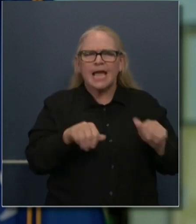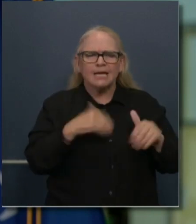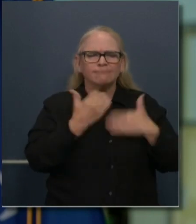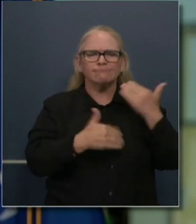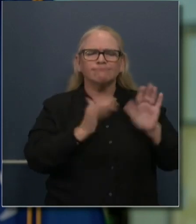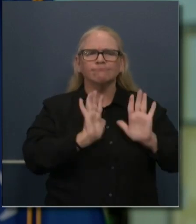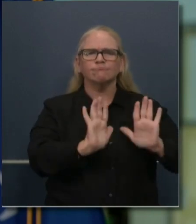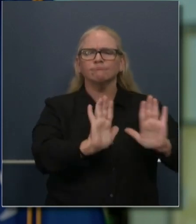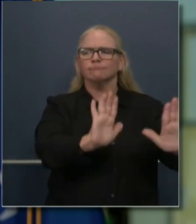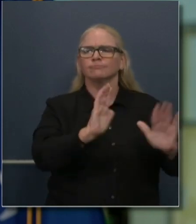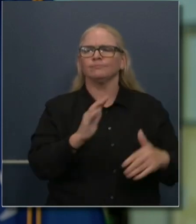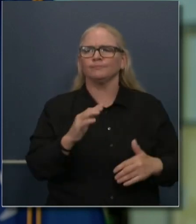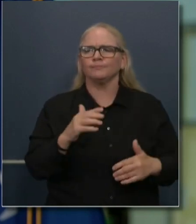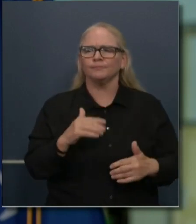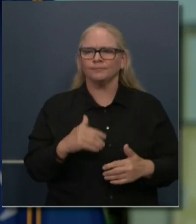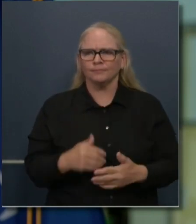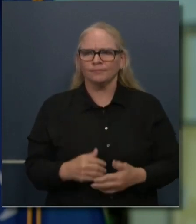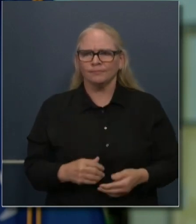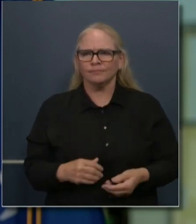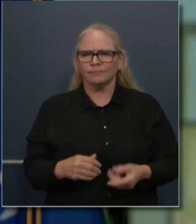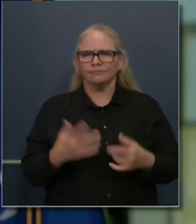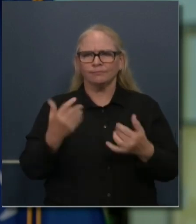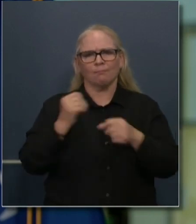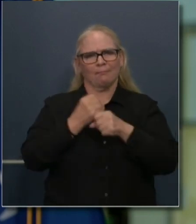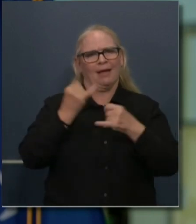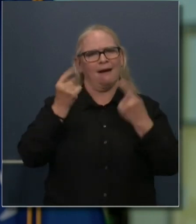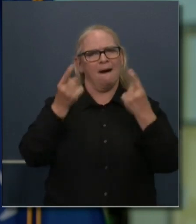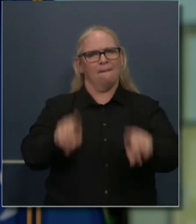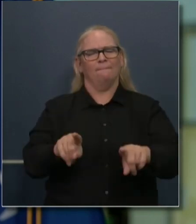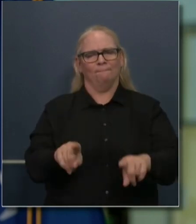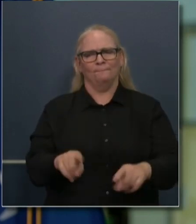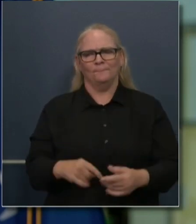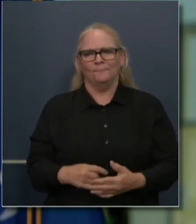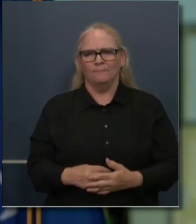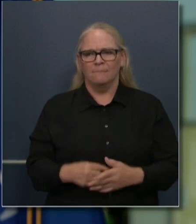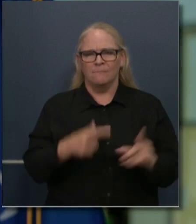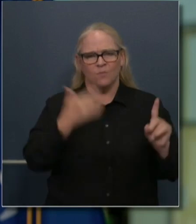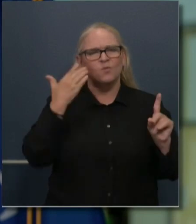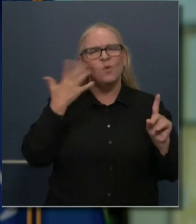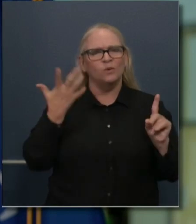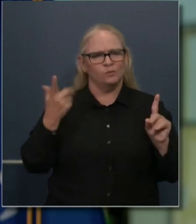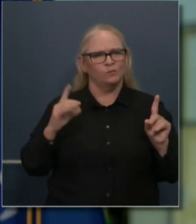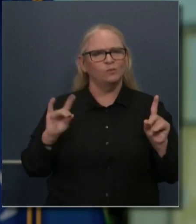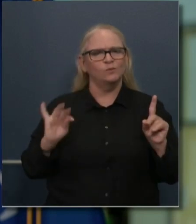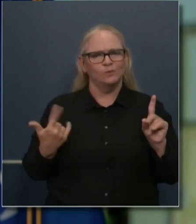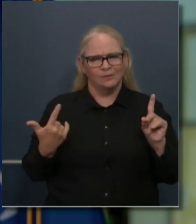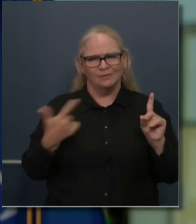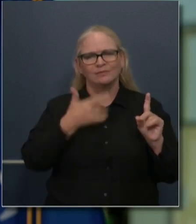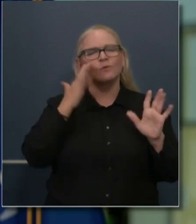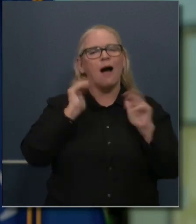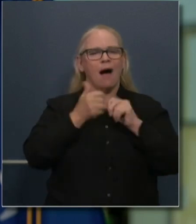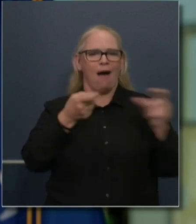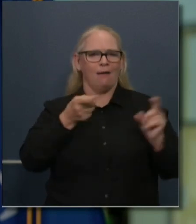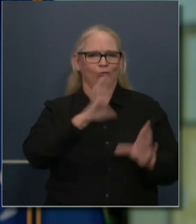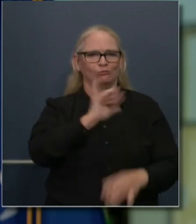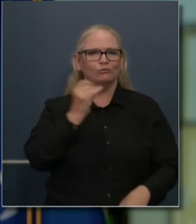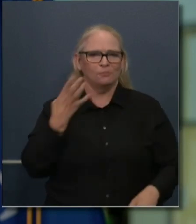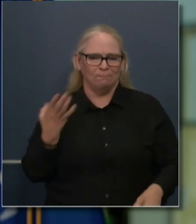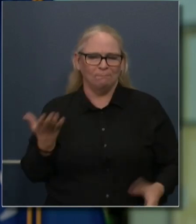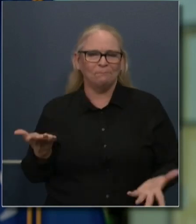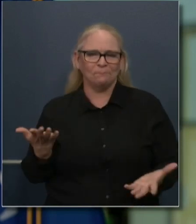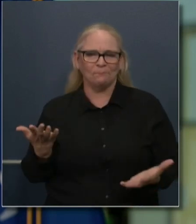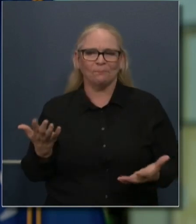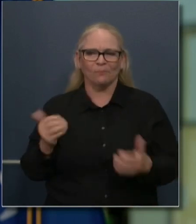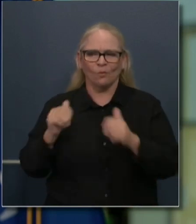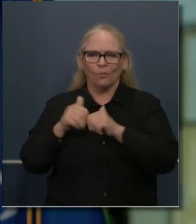how process works. And how one conducts themselves in terms of